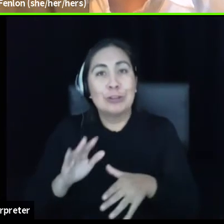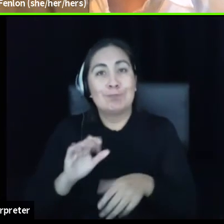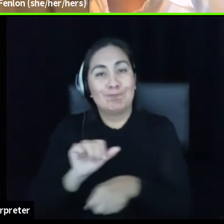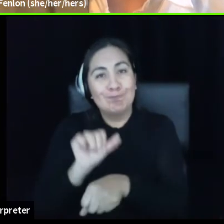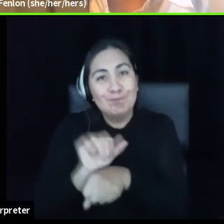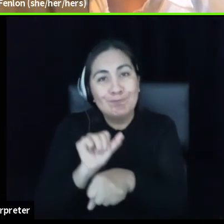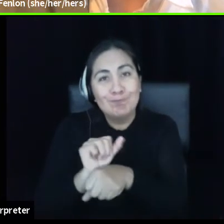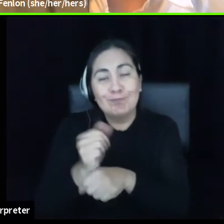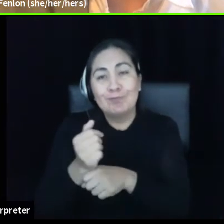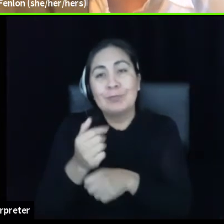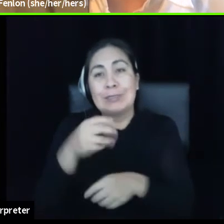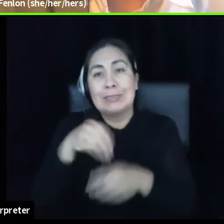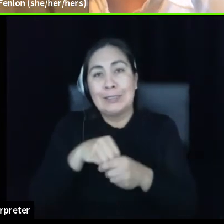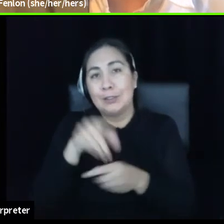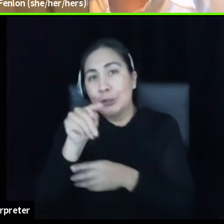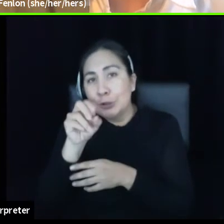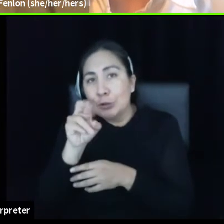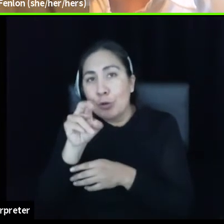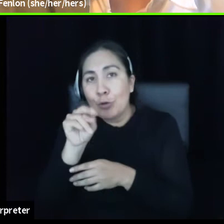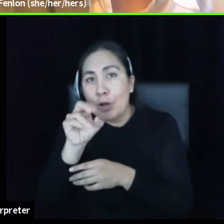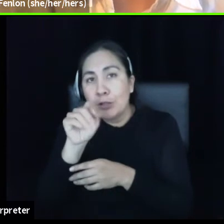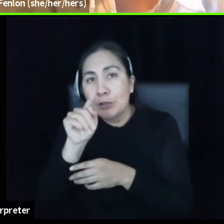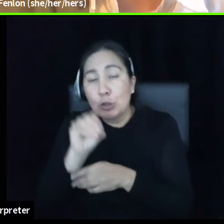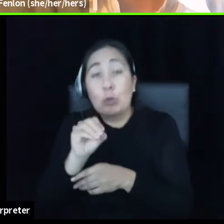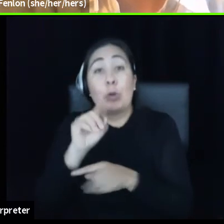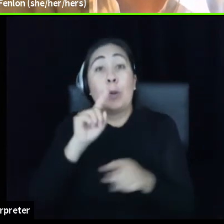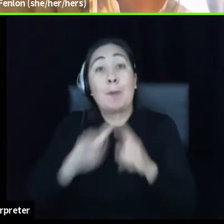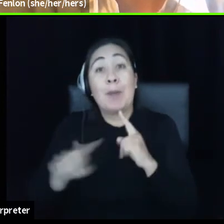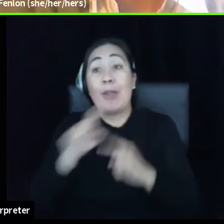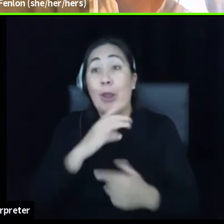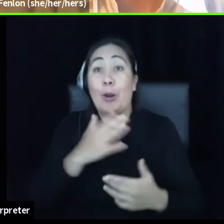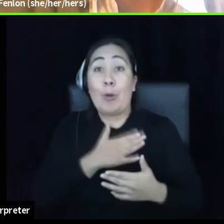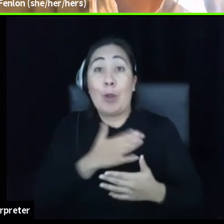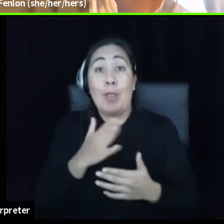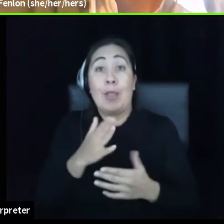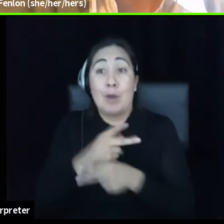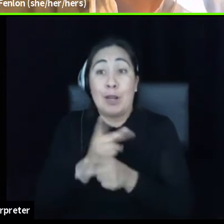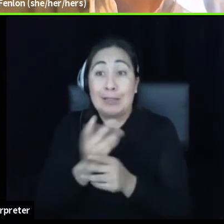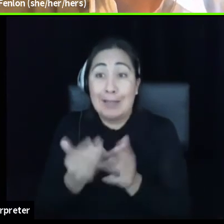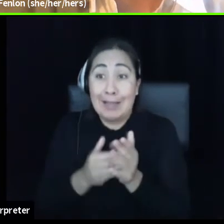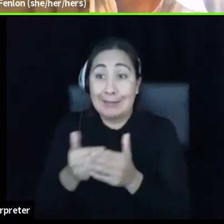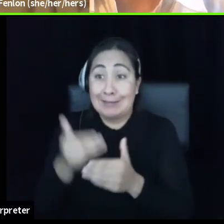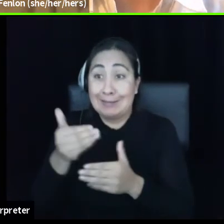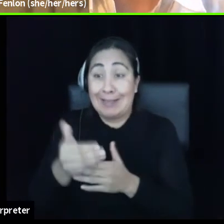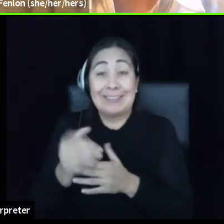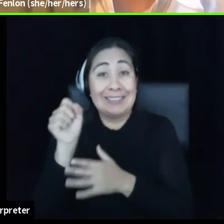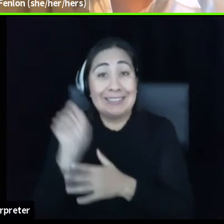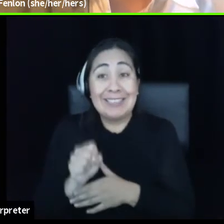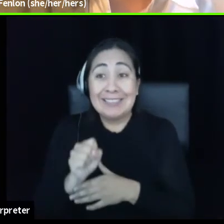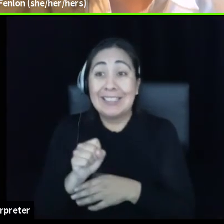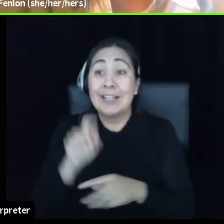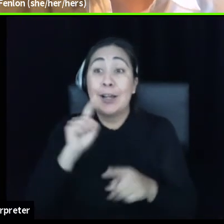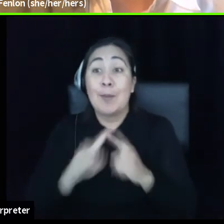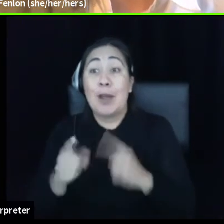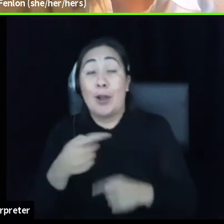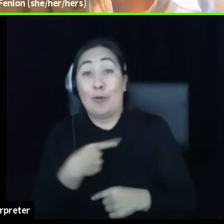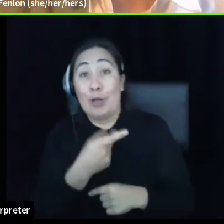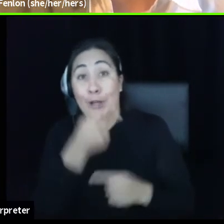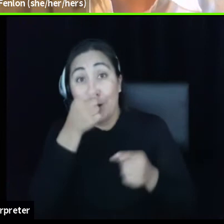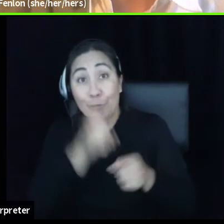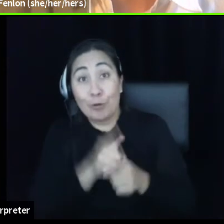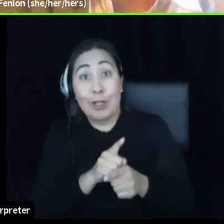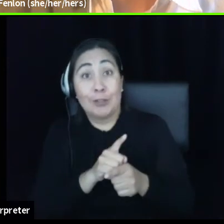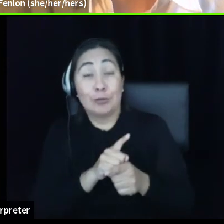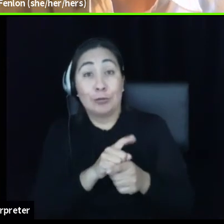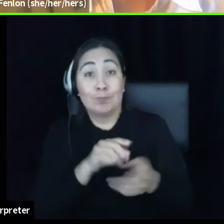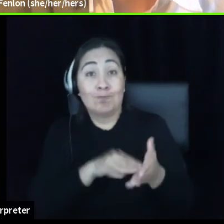to remount the production next season and have given the current cast right of first refusal, but on the condition that we agree to forego the 2 weeks